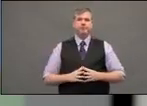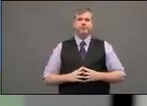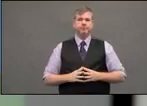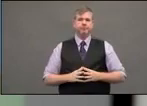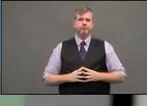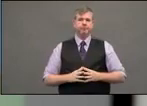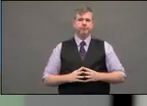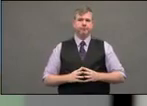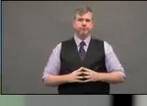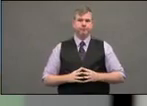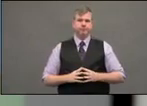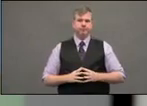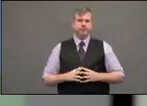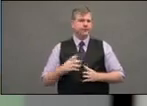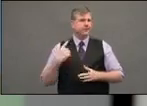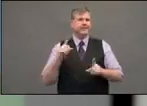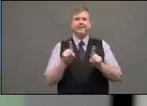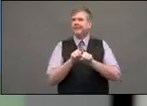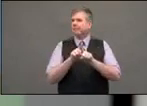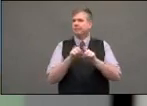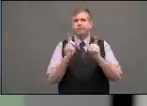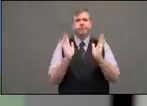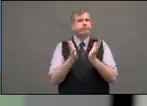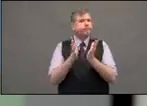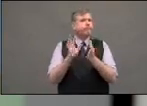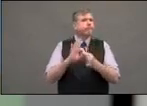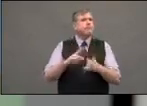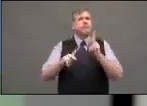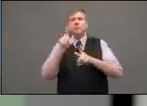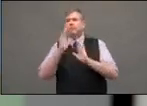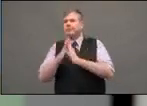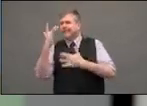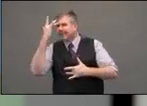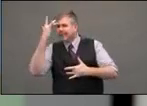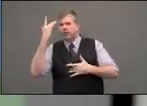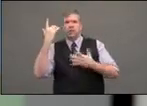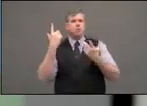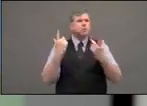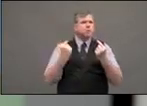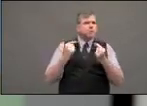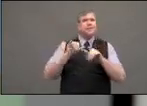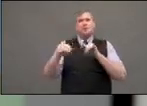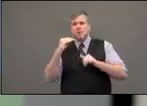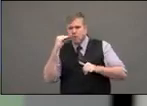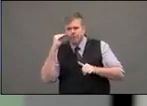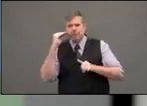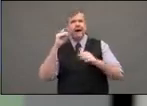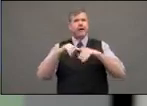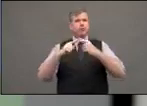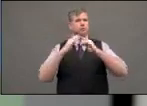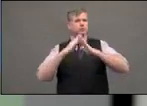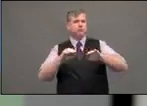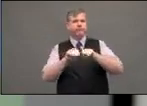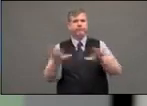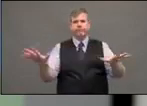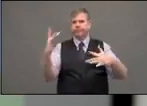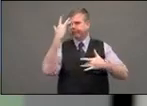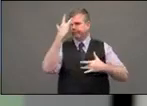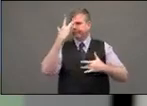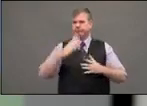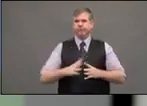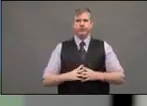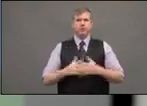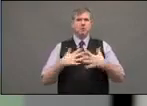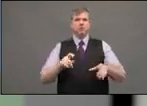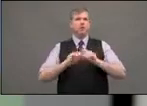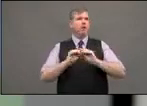stay home during the period where you could get sick and could become contagious so that we can make sure you don't spread the disease to anyone? And that